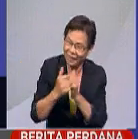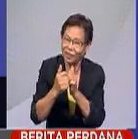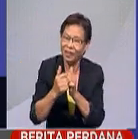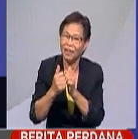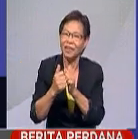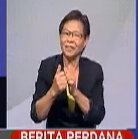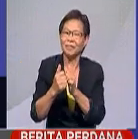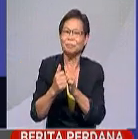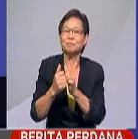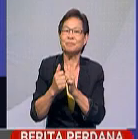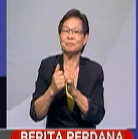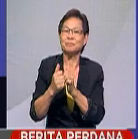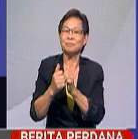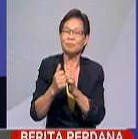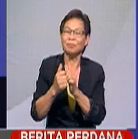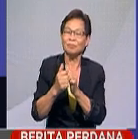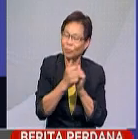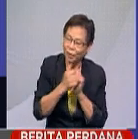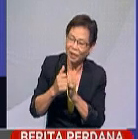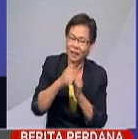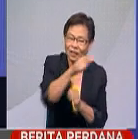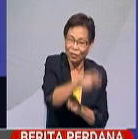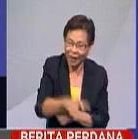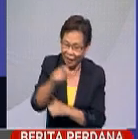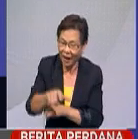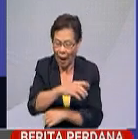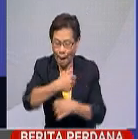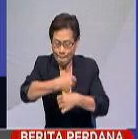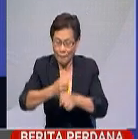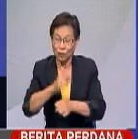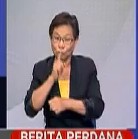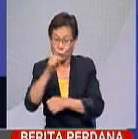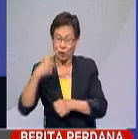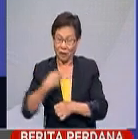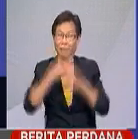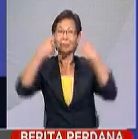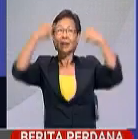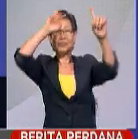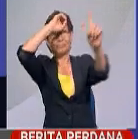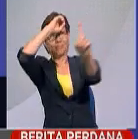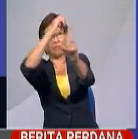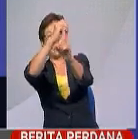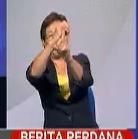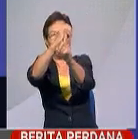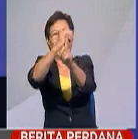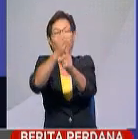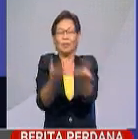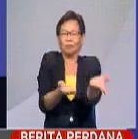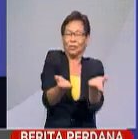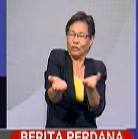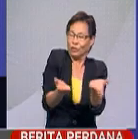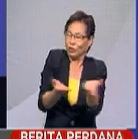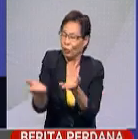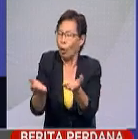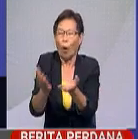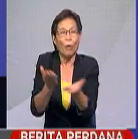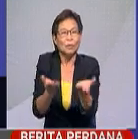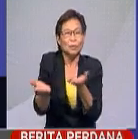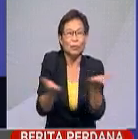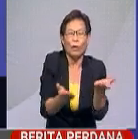with our people and ensure that we achieve our target of providing every